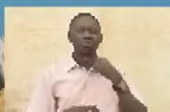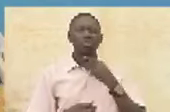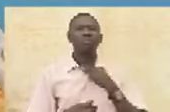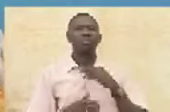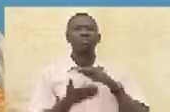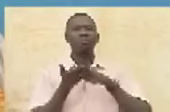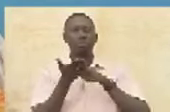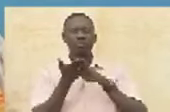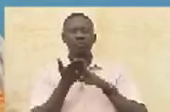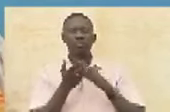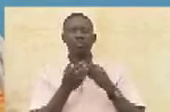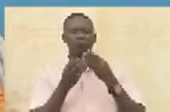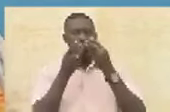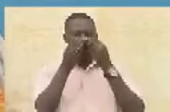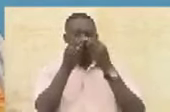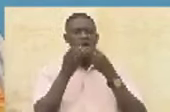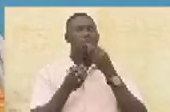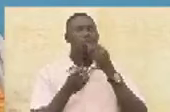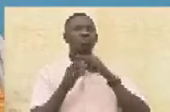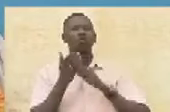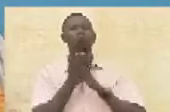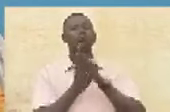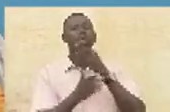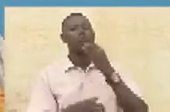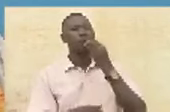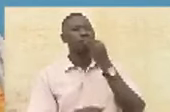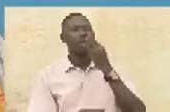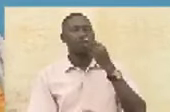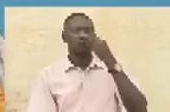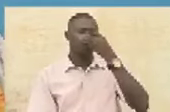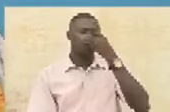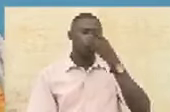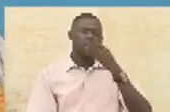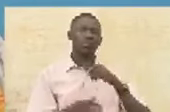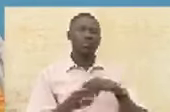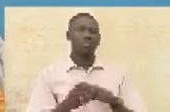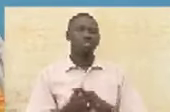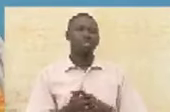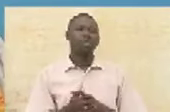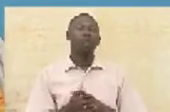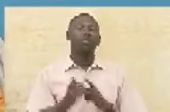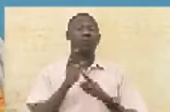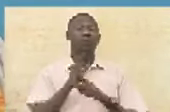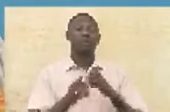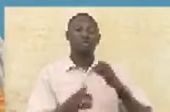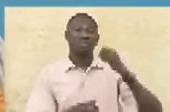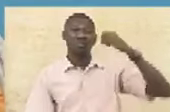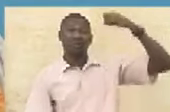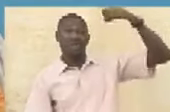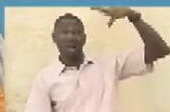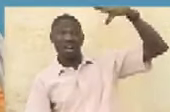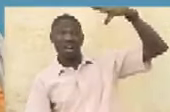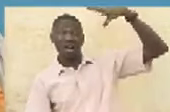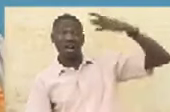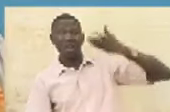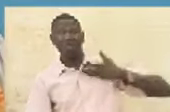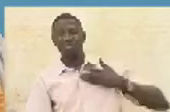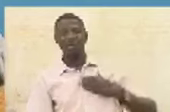the scent of this medicine comes through my mouth and nose, especially when the sun gets hot.